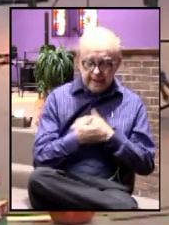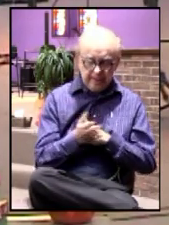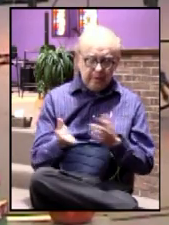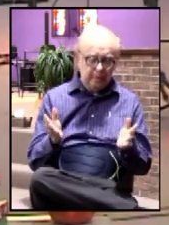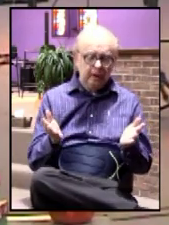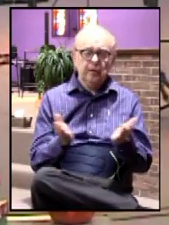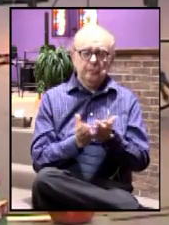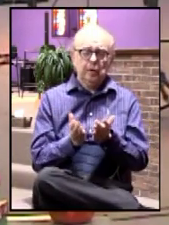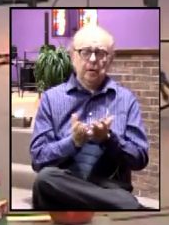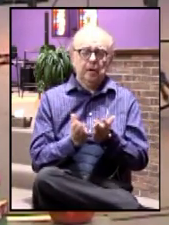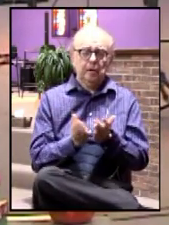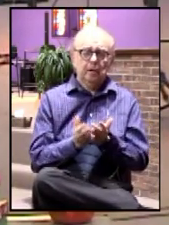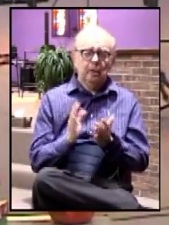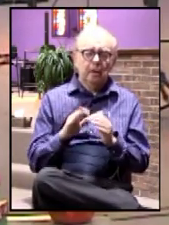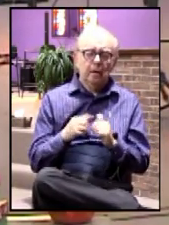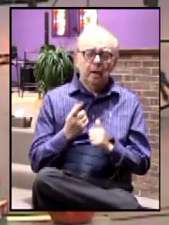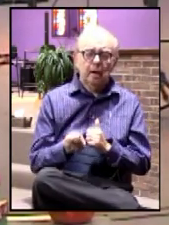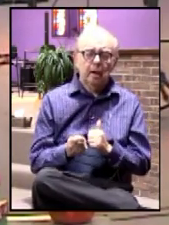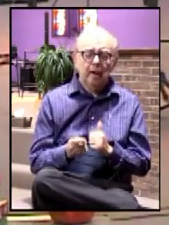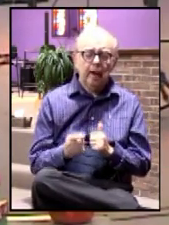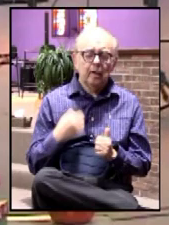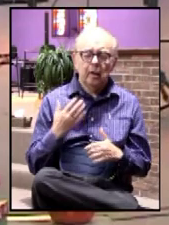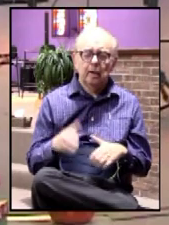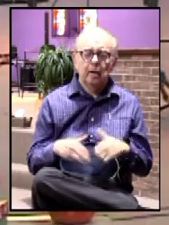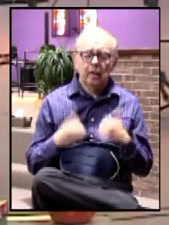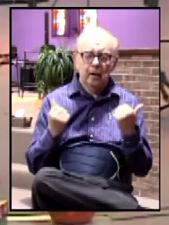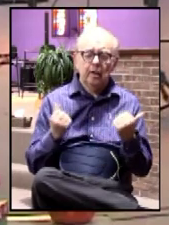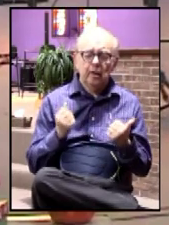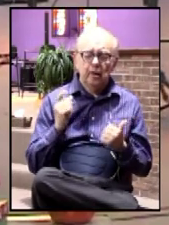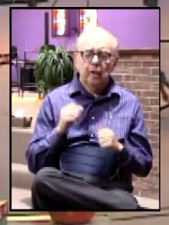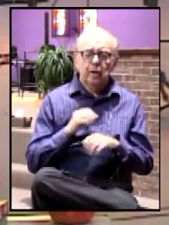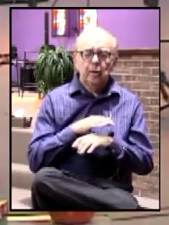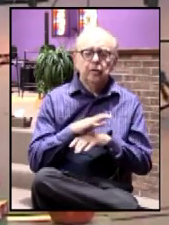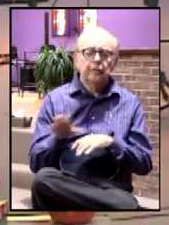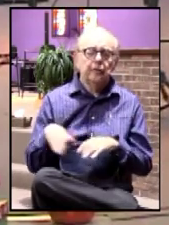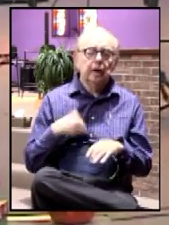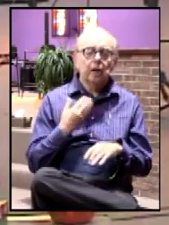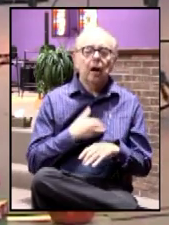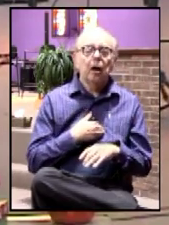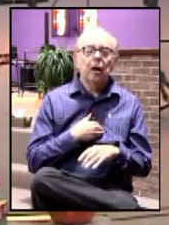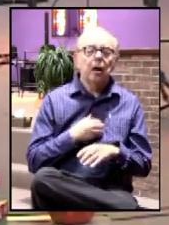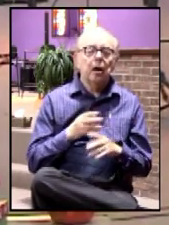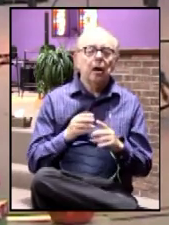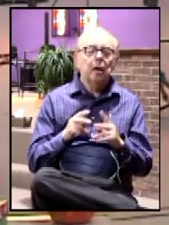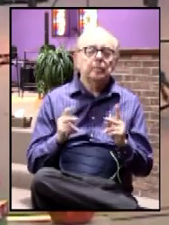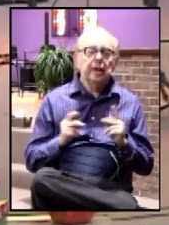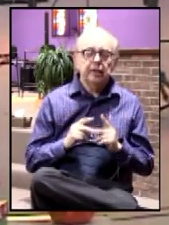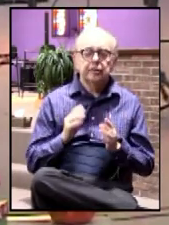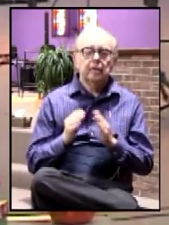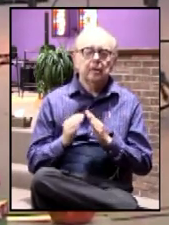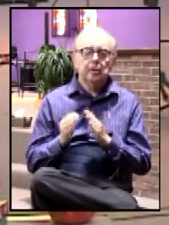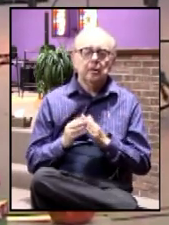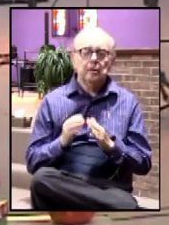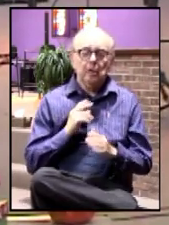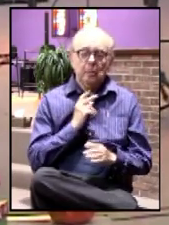in here is how our lives should affect our communities.